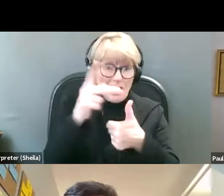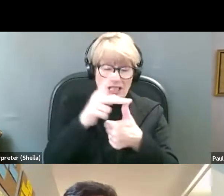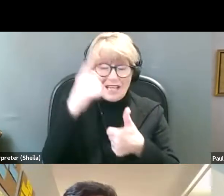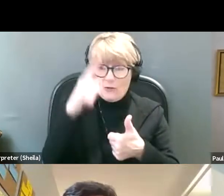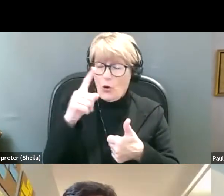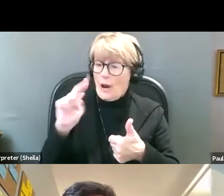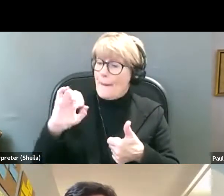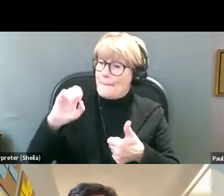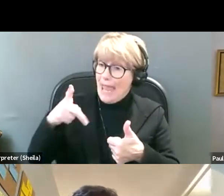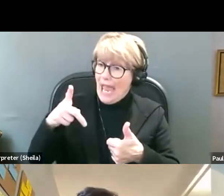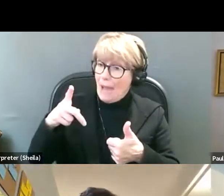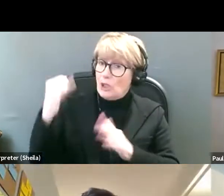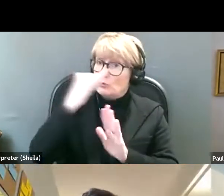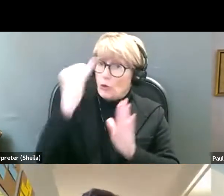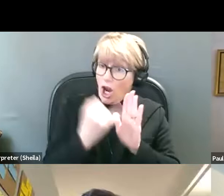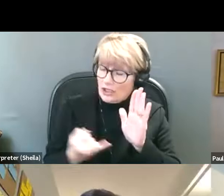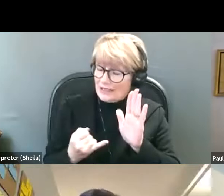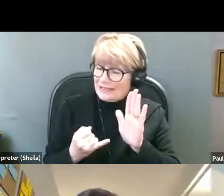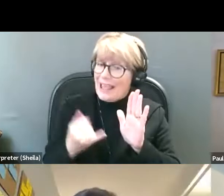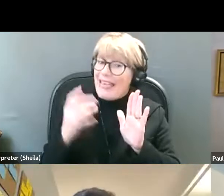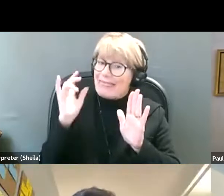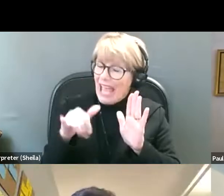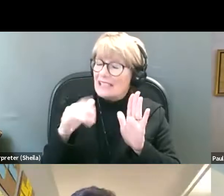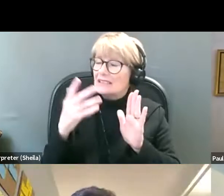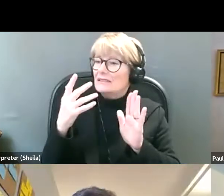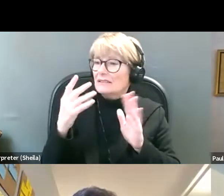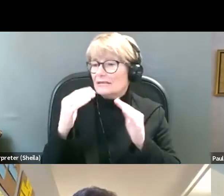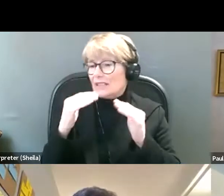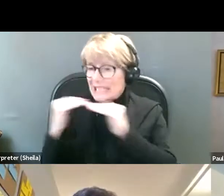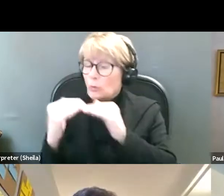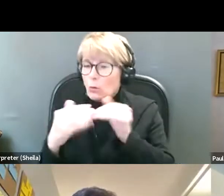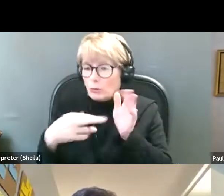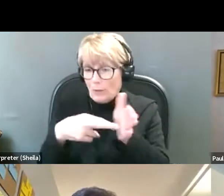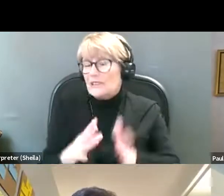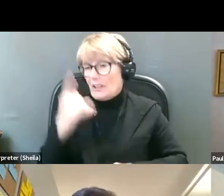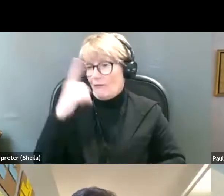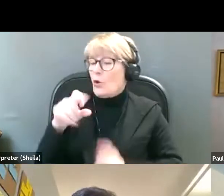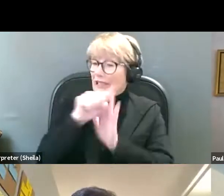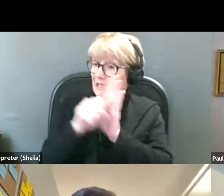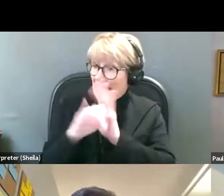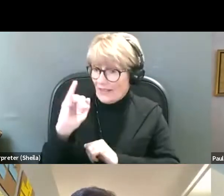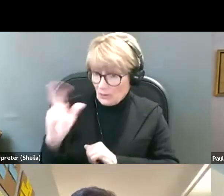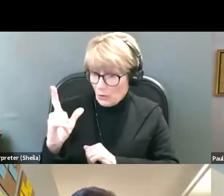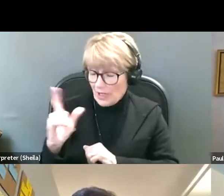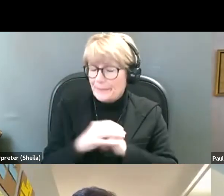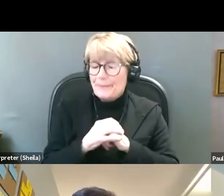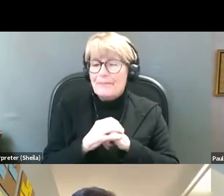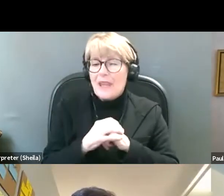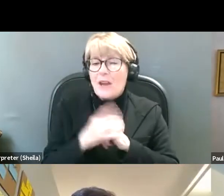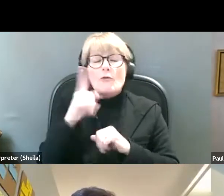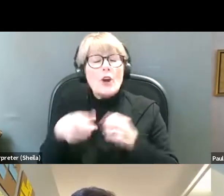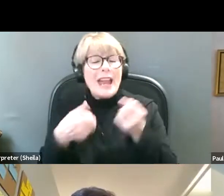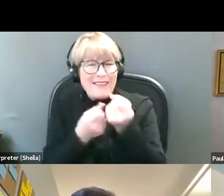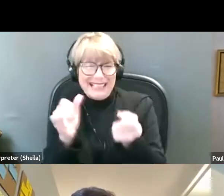really ensuring equitable representation in the state of Illinois. Again, I think for advocates like